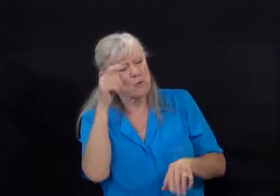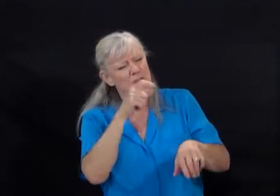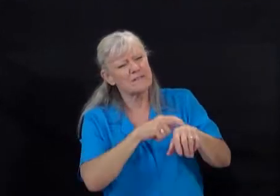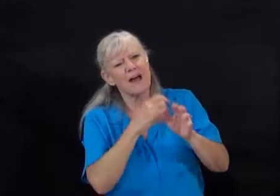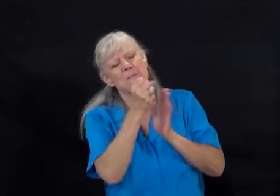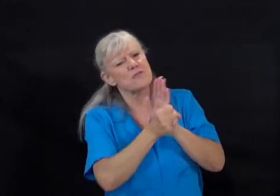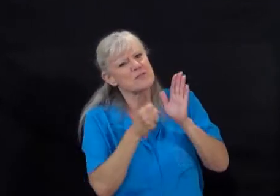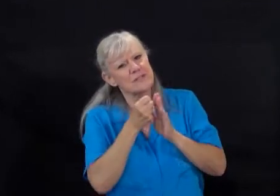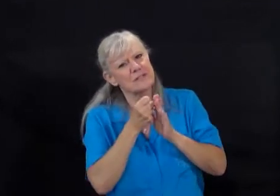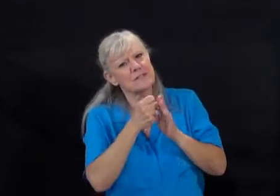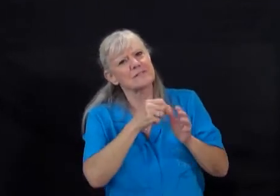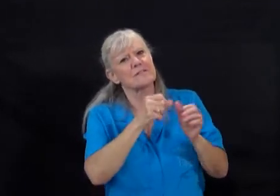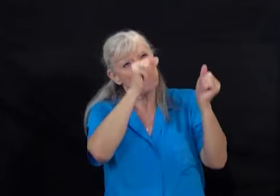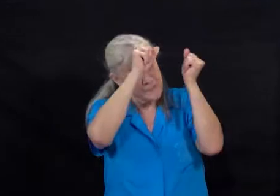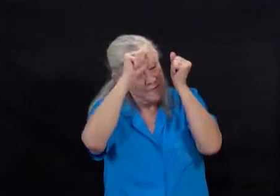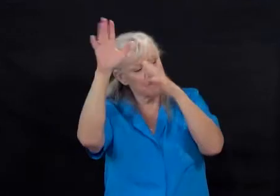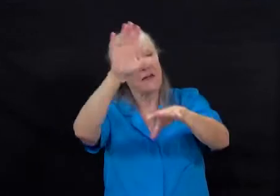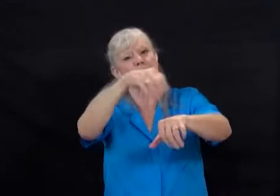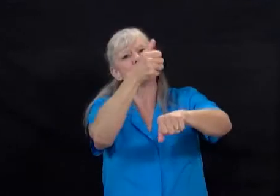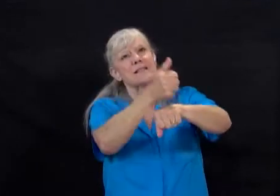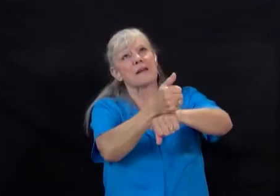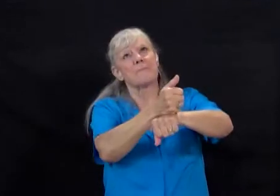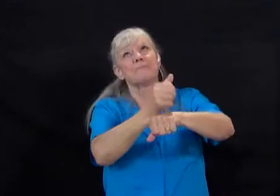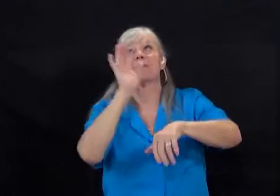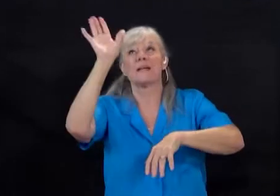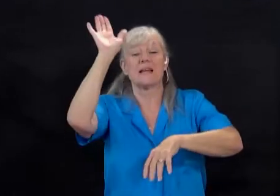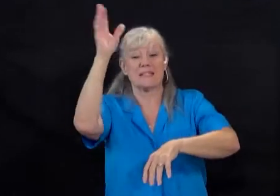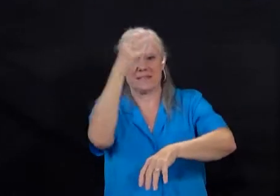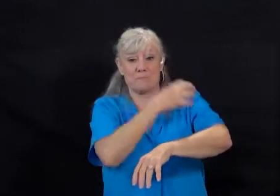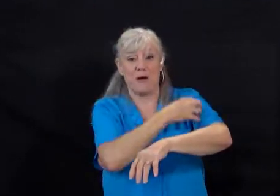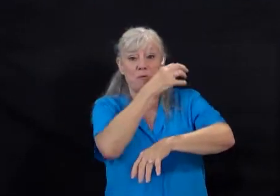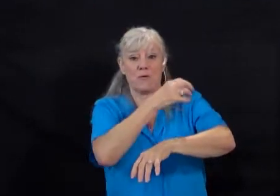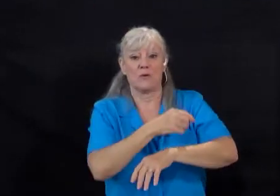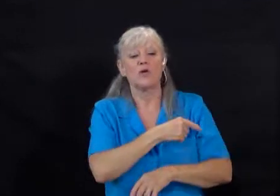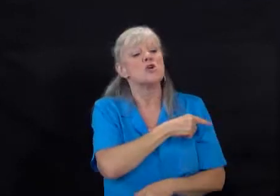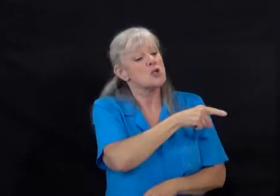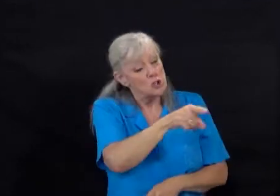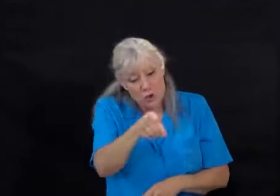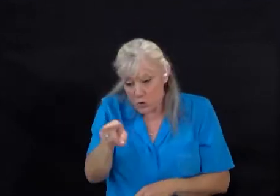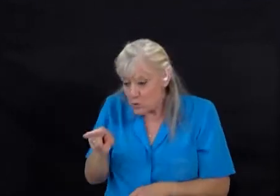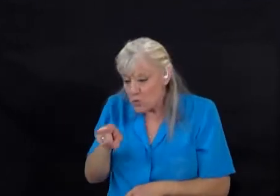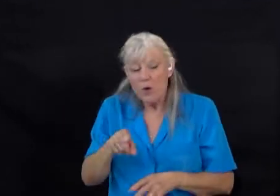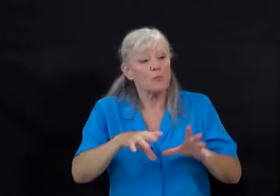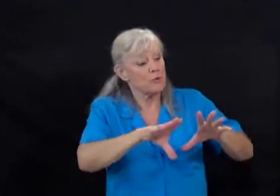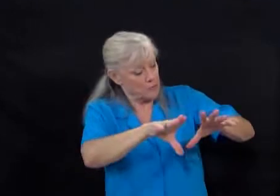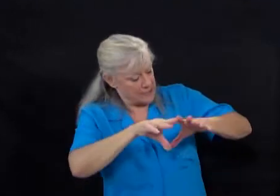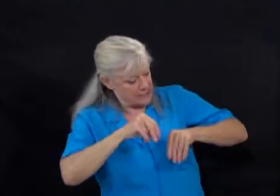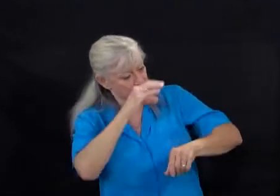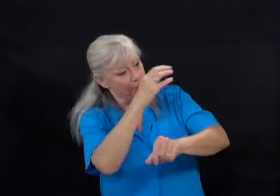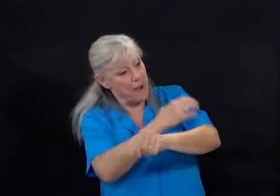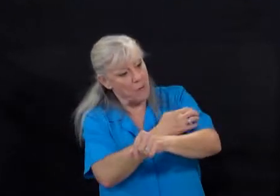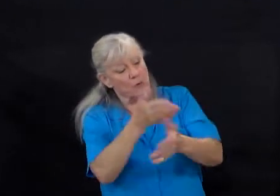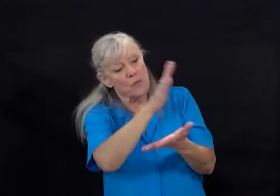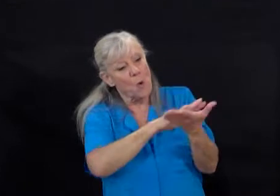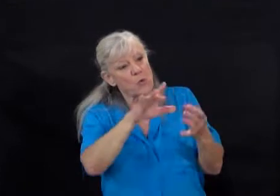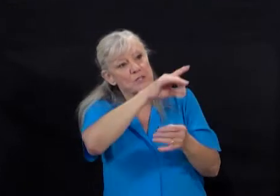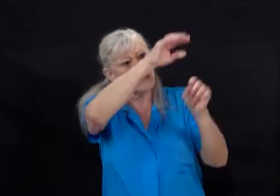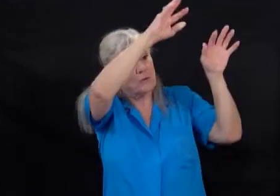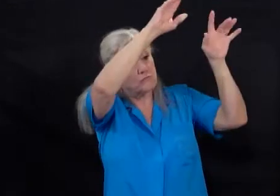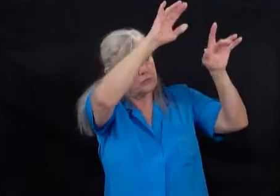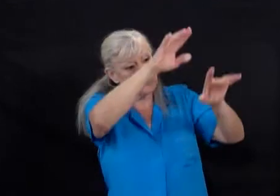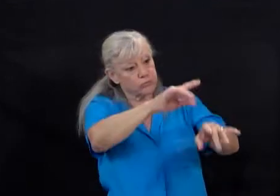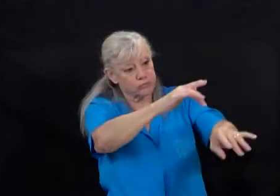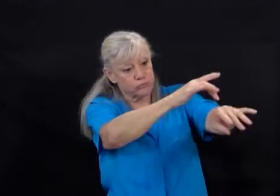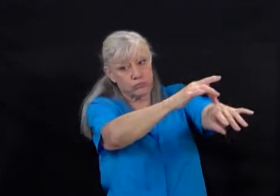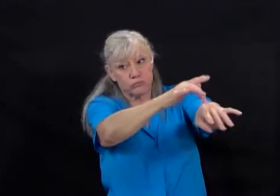the Father has established by his own authority. But you will receive power when the Holy Spirit comes upon you, and you will be